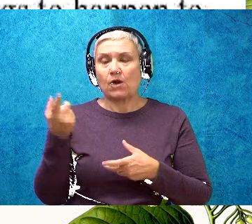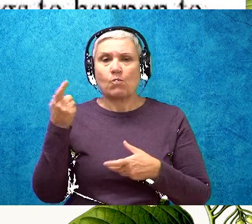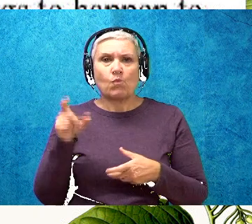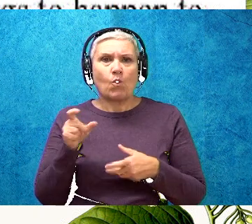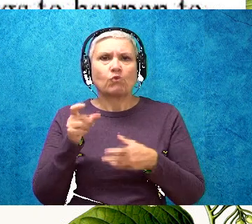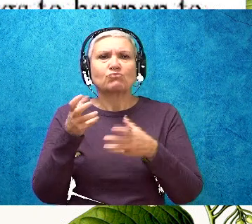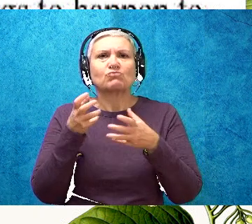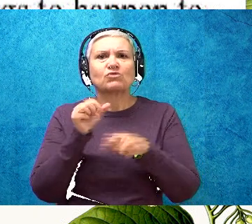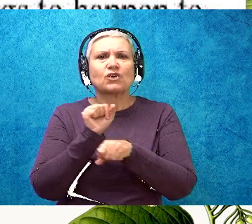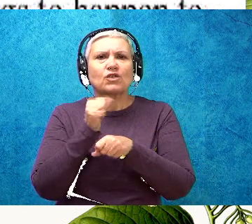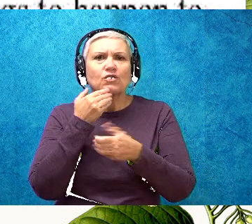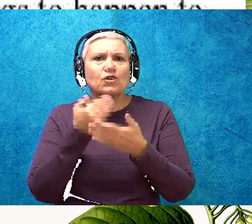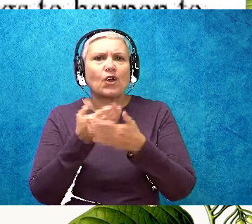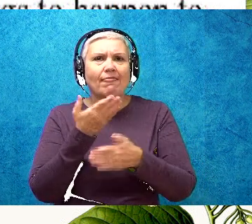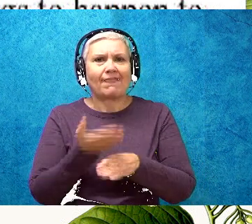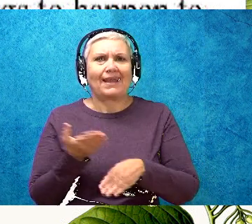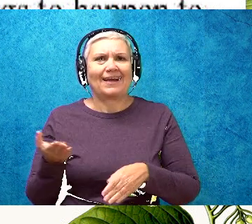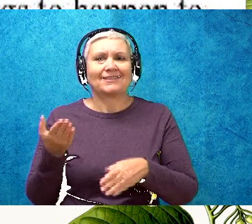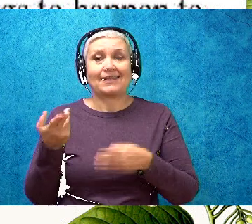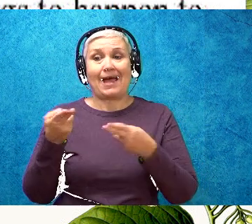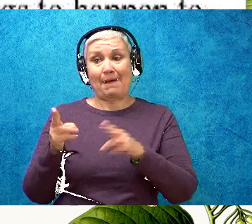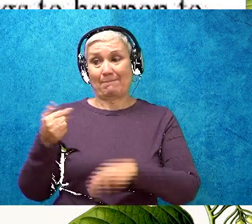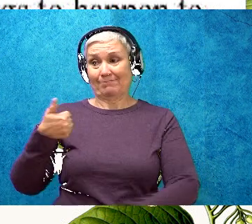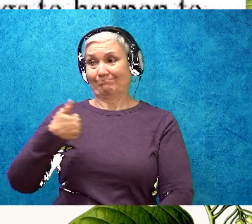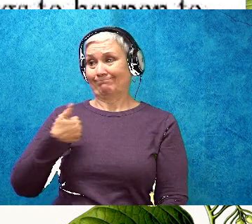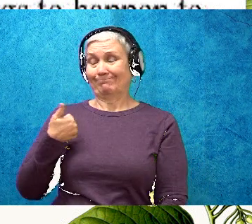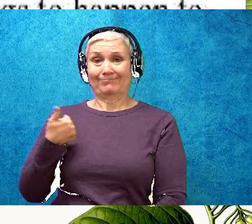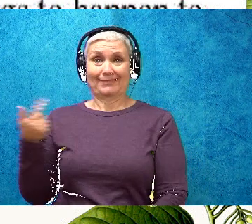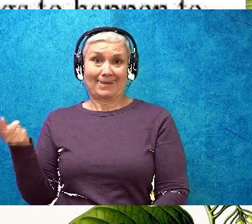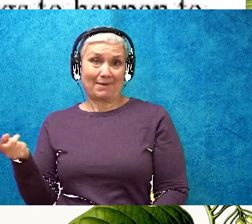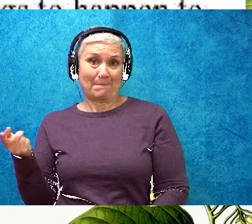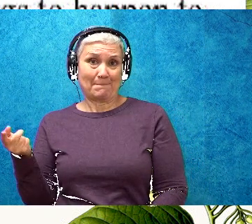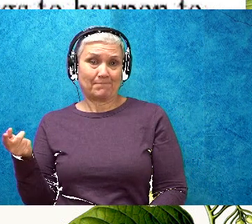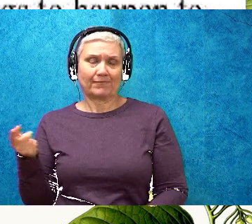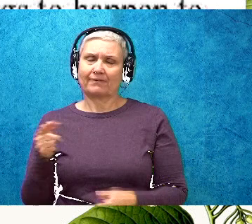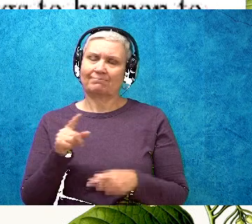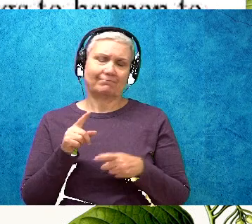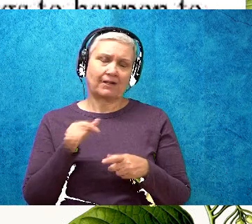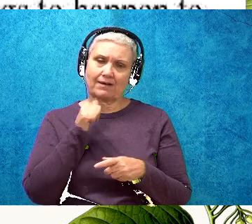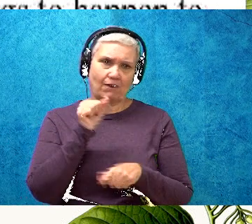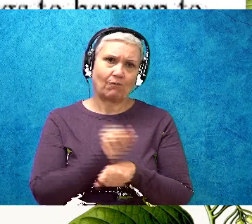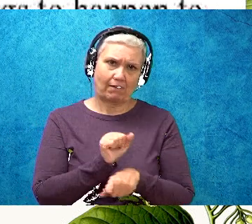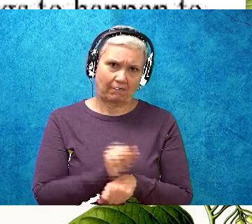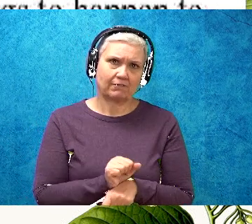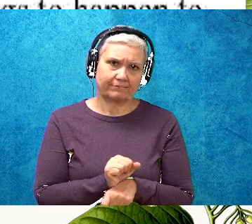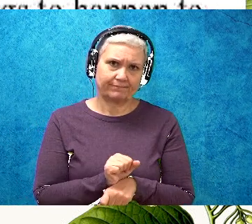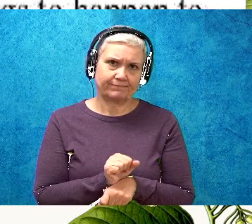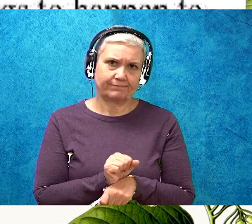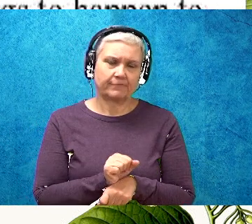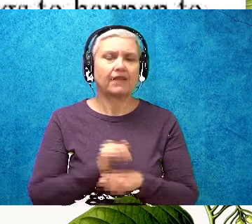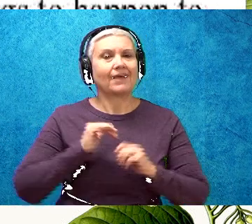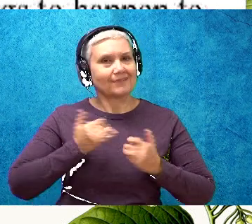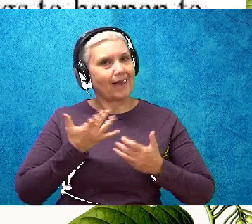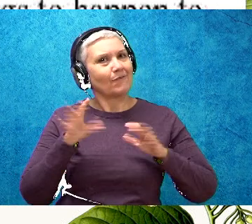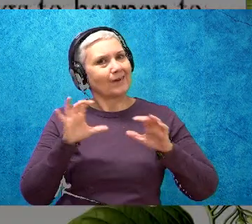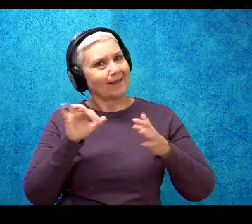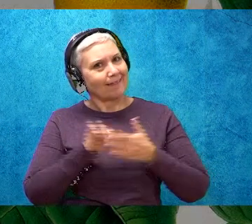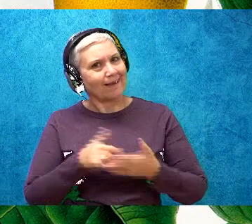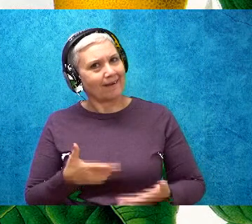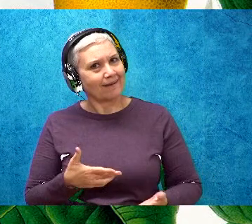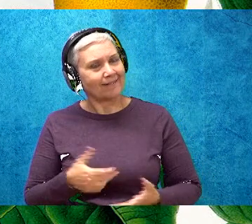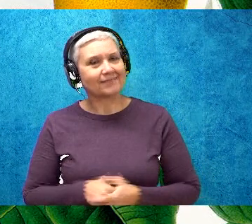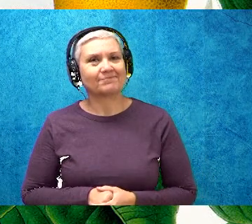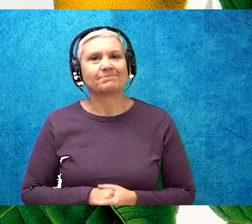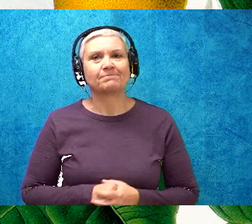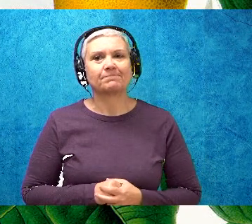to happen to him. So that is how we actually did that.